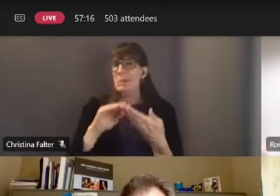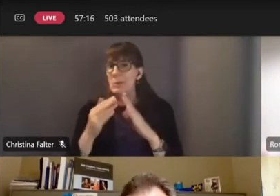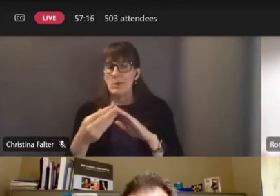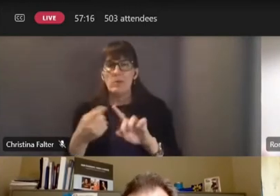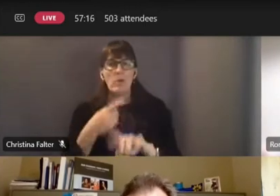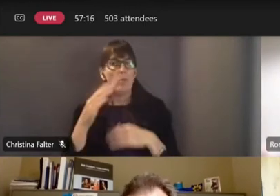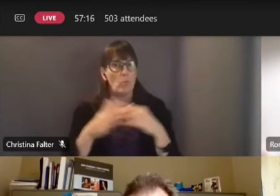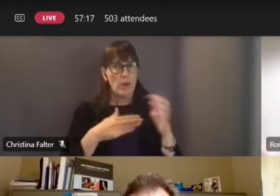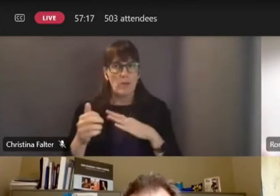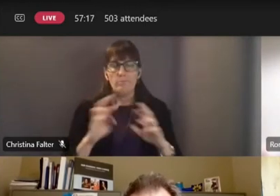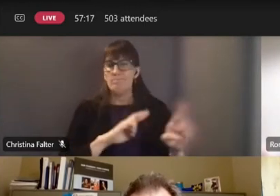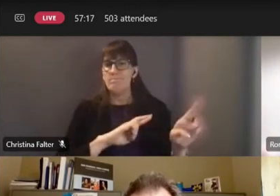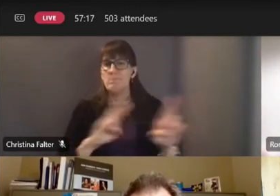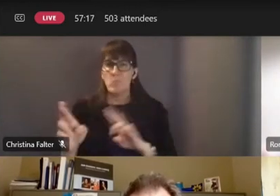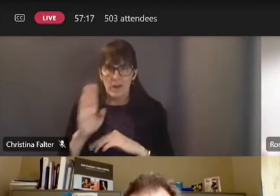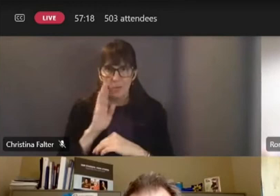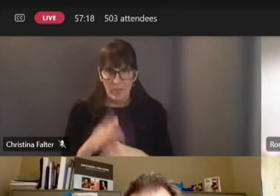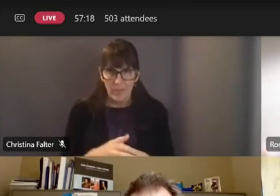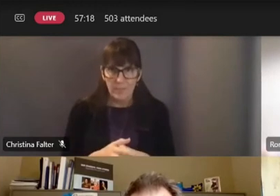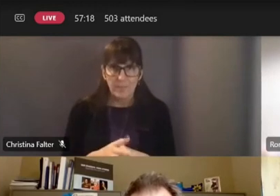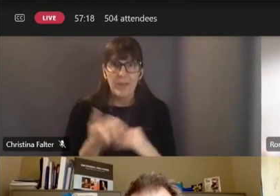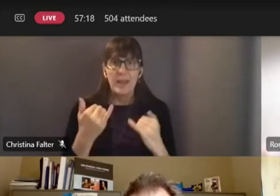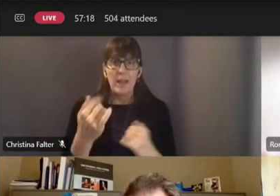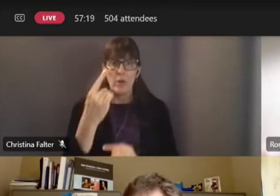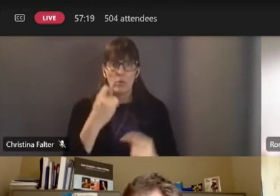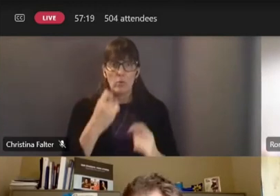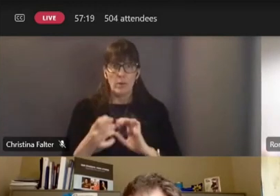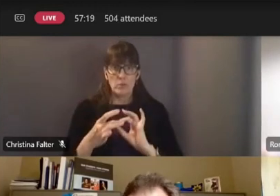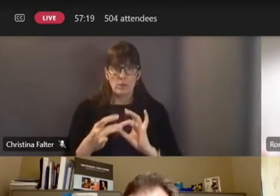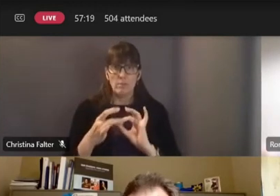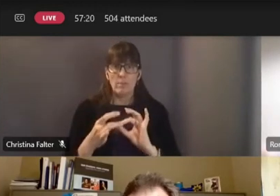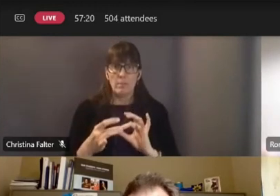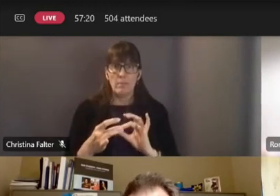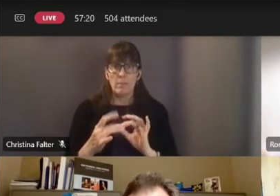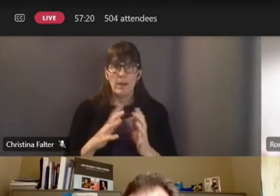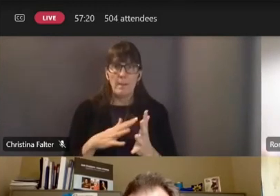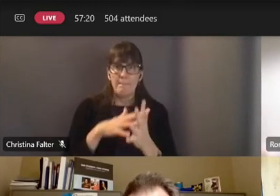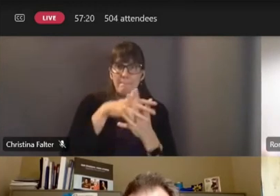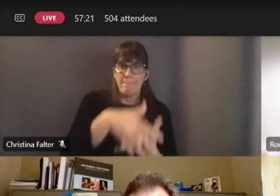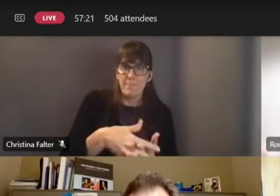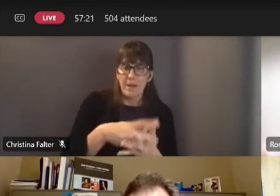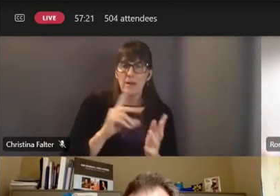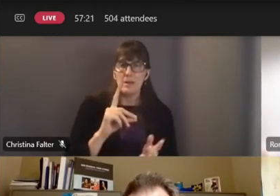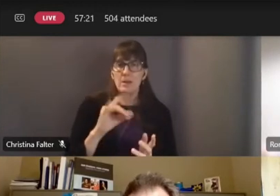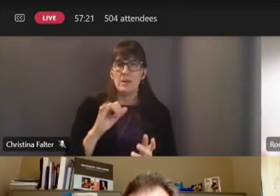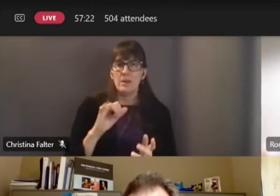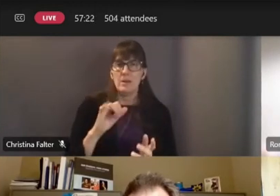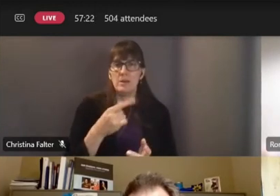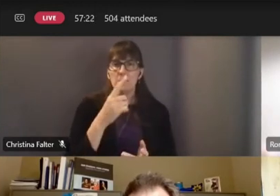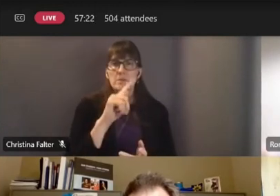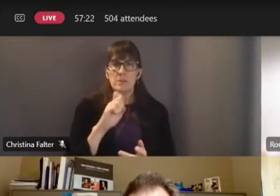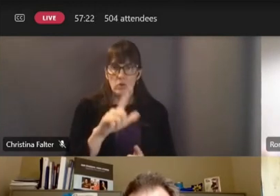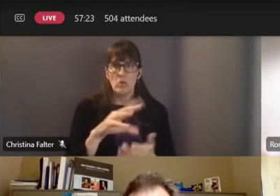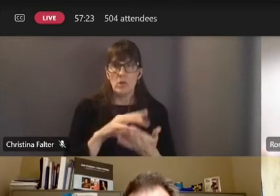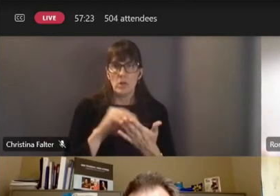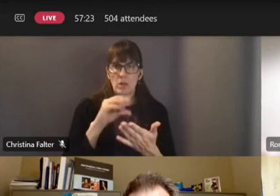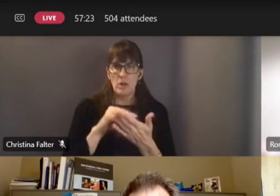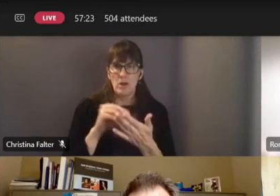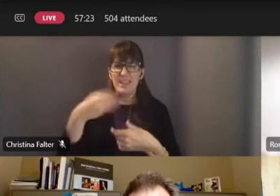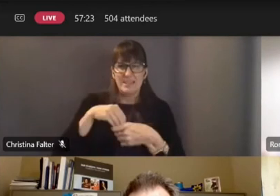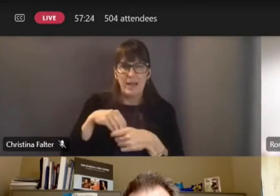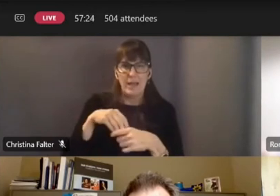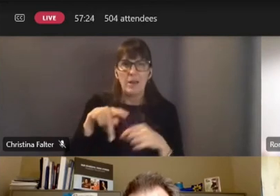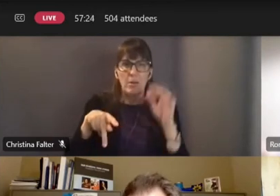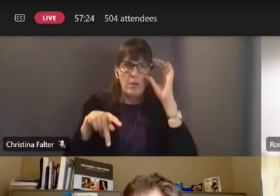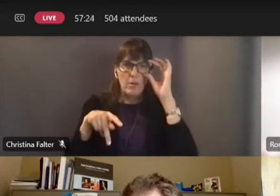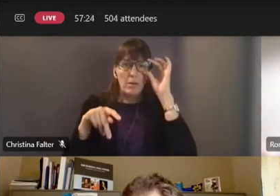space. Now, for the question about embedding digital learning inside of pedagogy, that's also kind of education